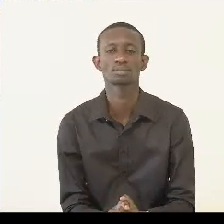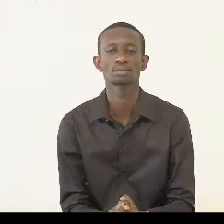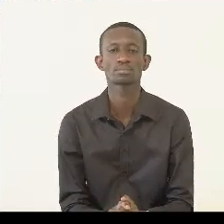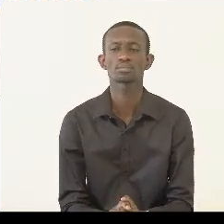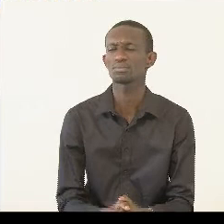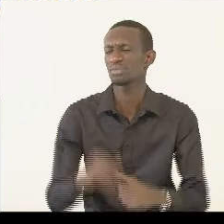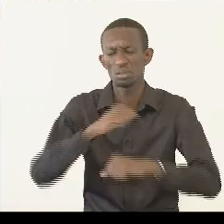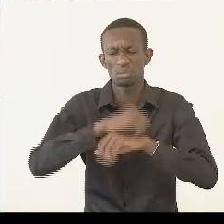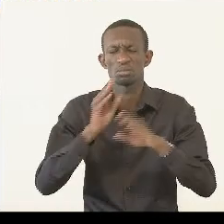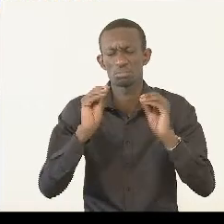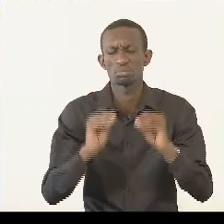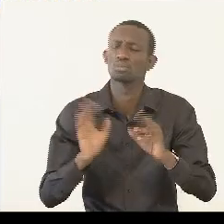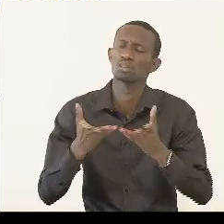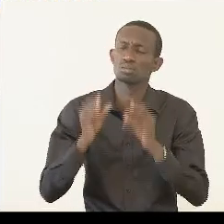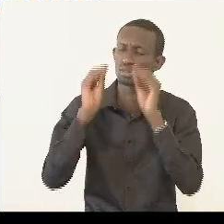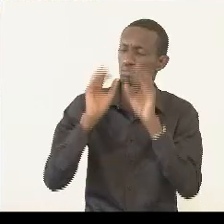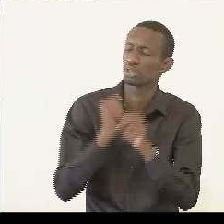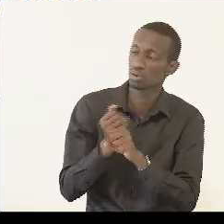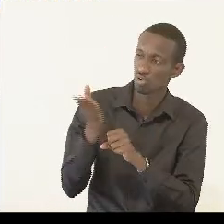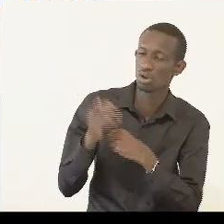can make cross-referencing.